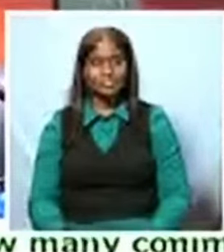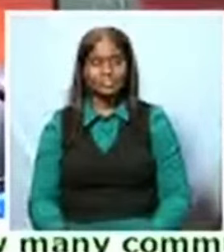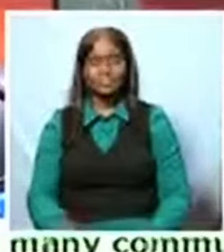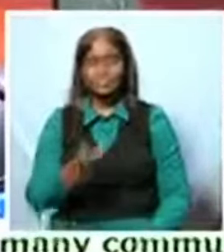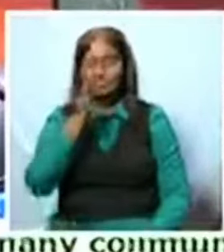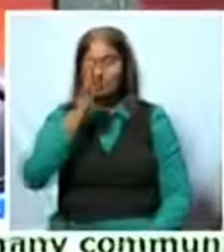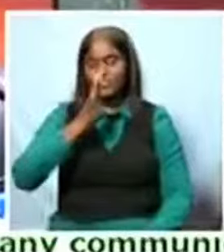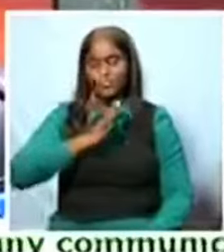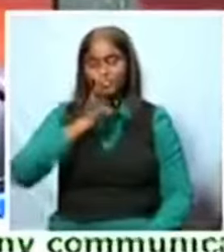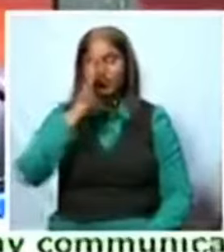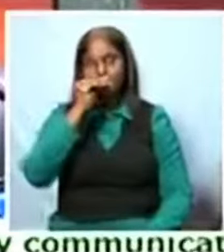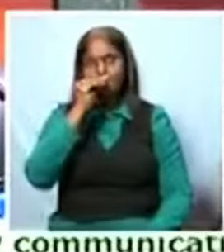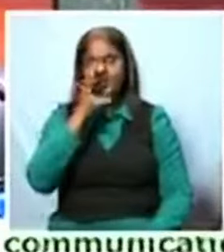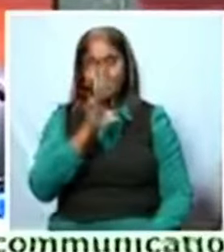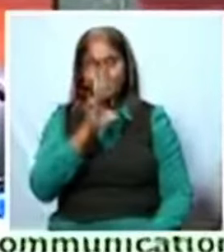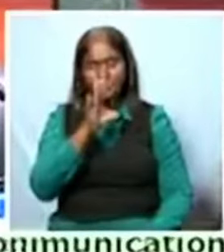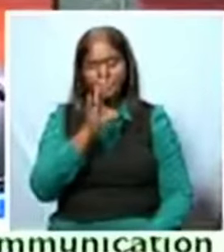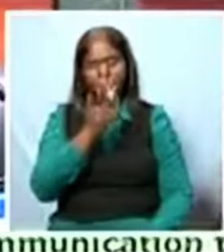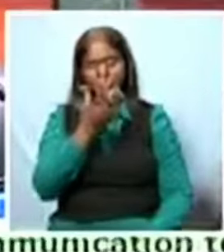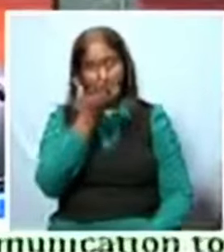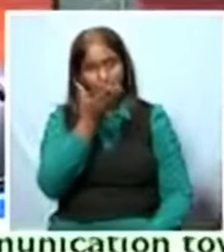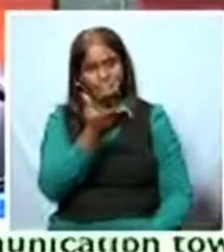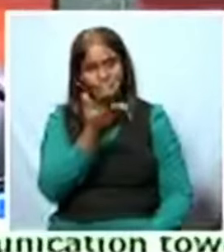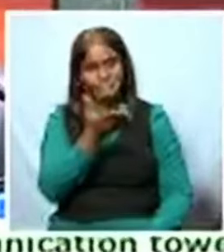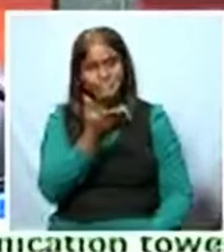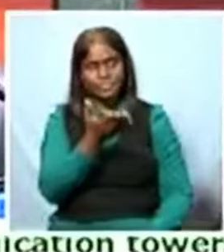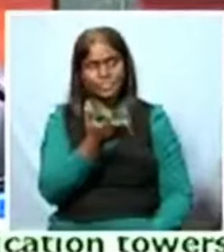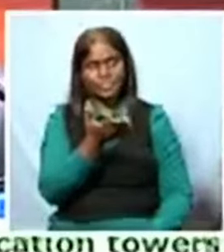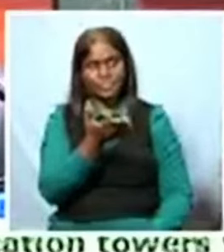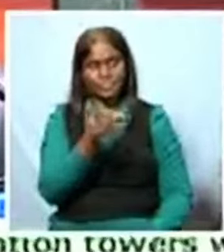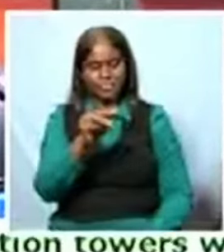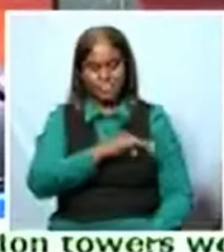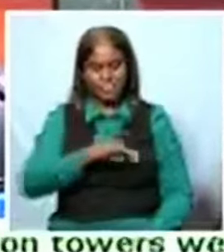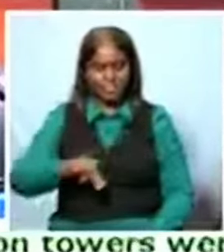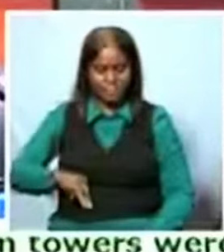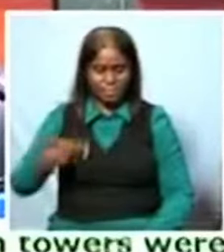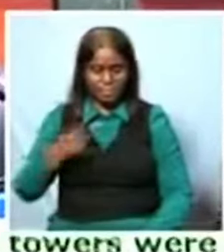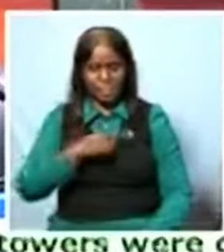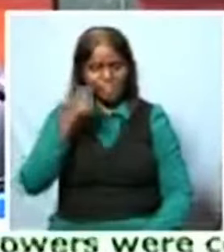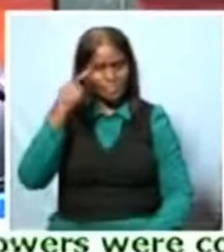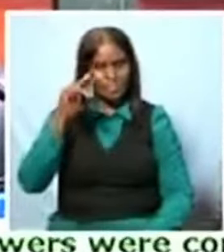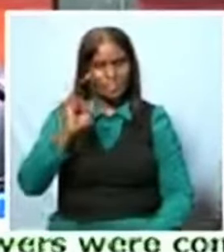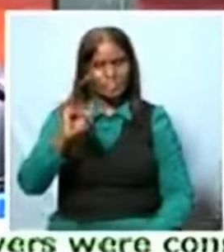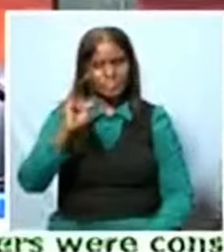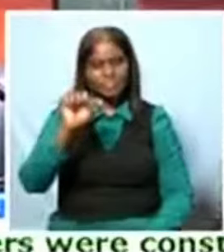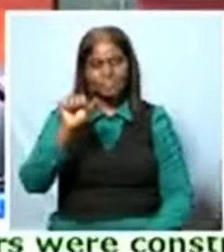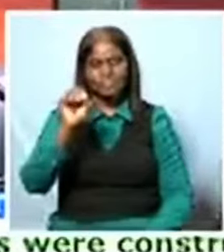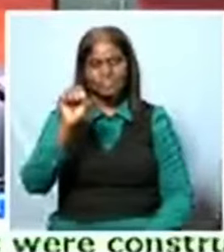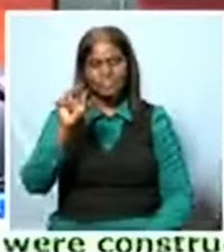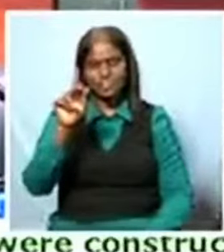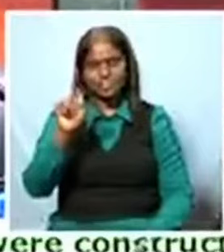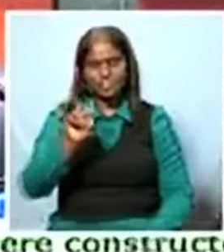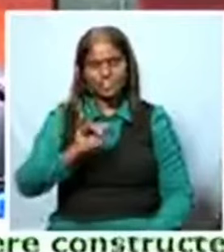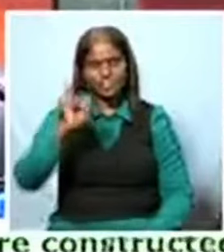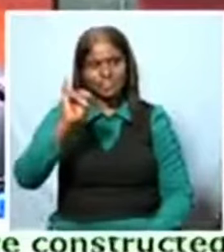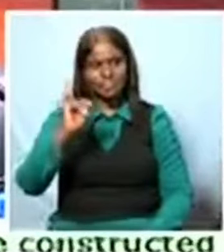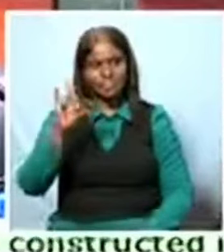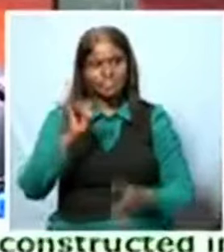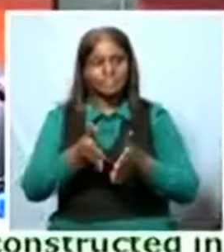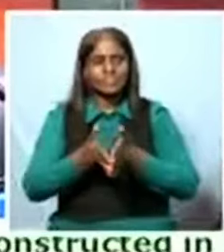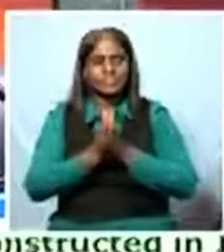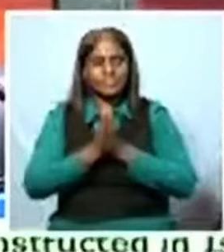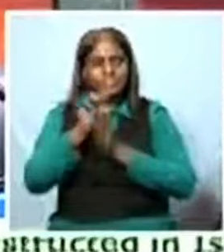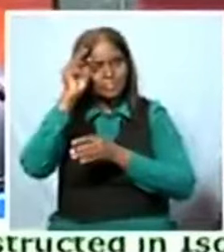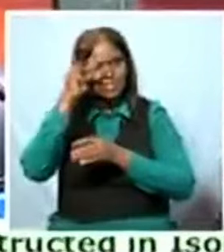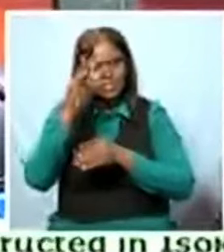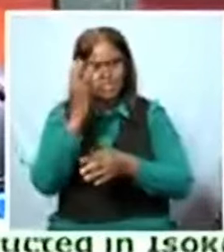Madam Speaker, the Member of Parliament for Isoka is asking the Minister